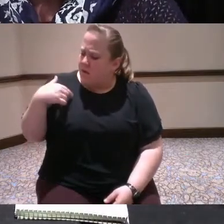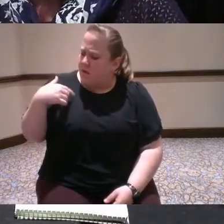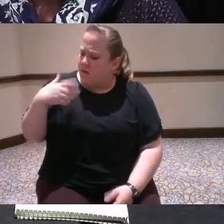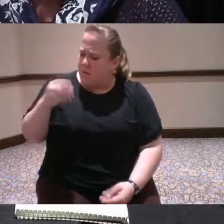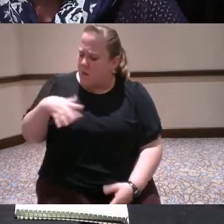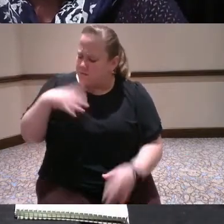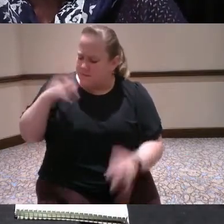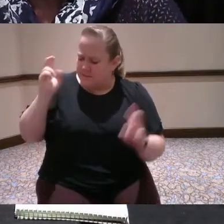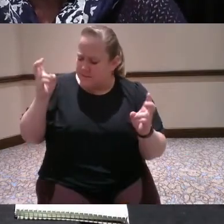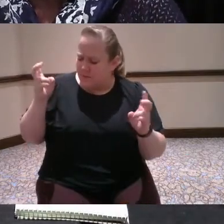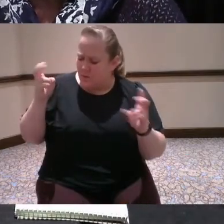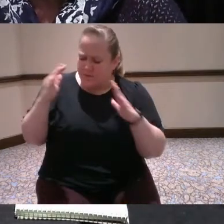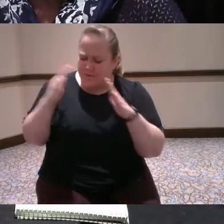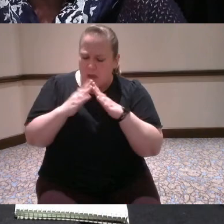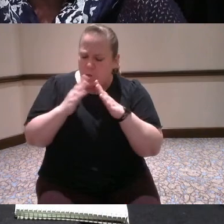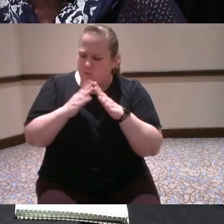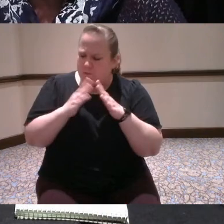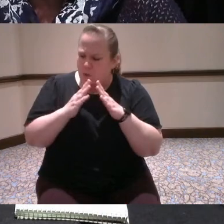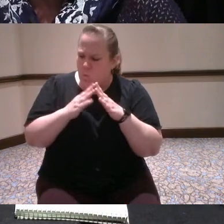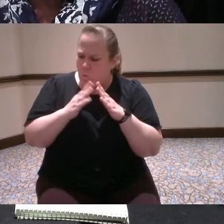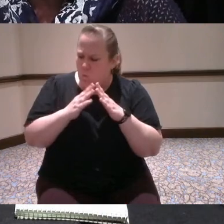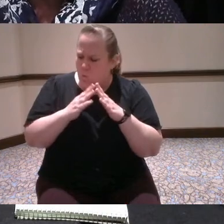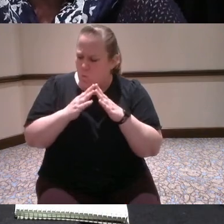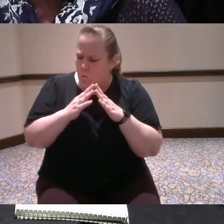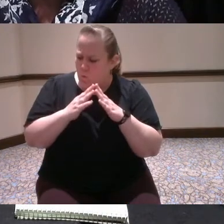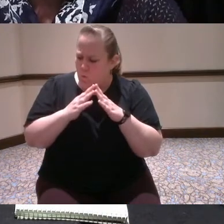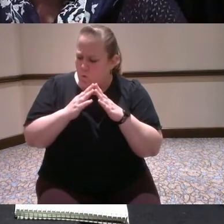the title. Downtown.